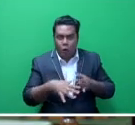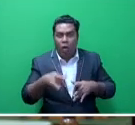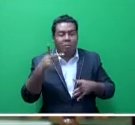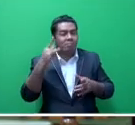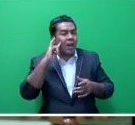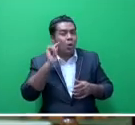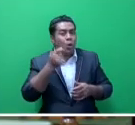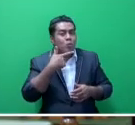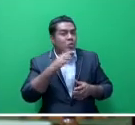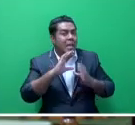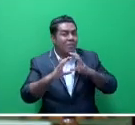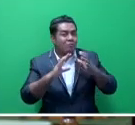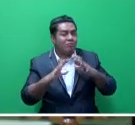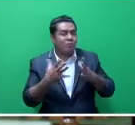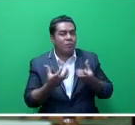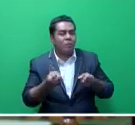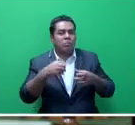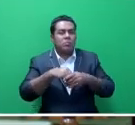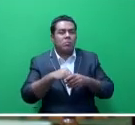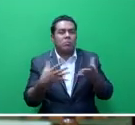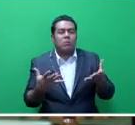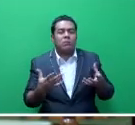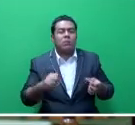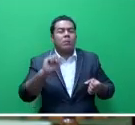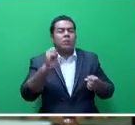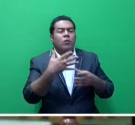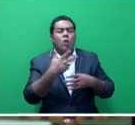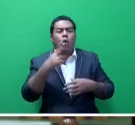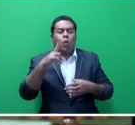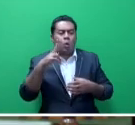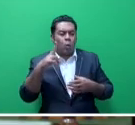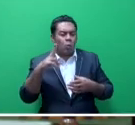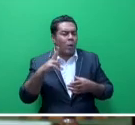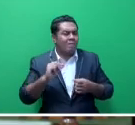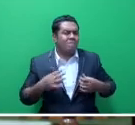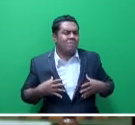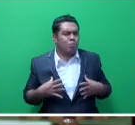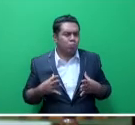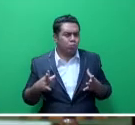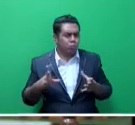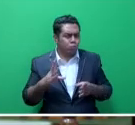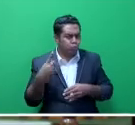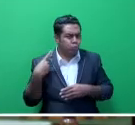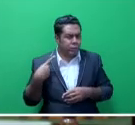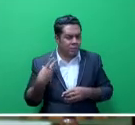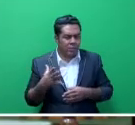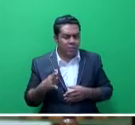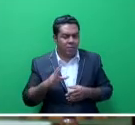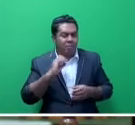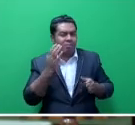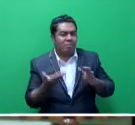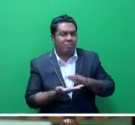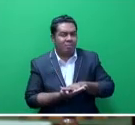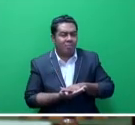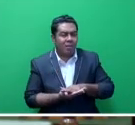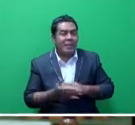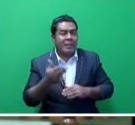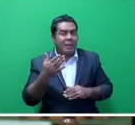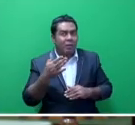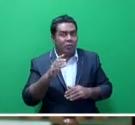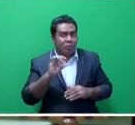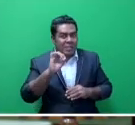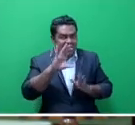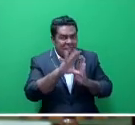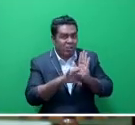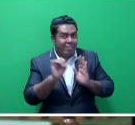companies normally pay or apply for, I should say, duty-free importation under Section 10 of the Customs Tariff Act. To make sure Fijians